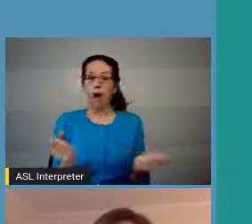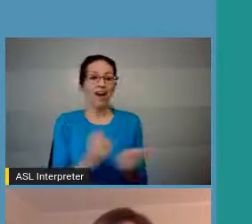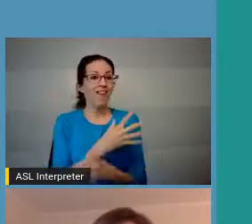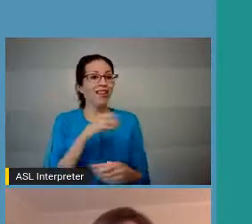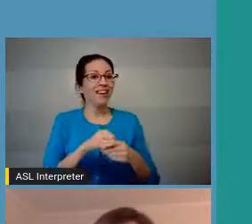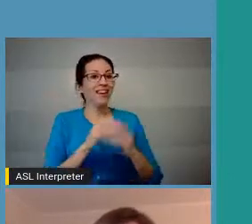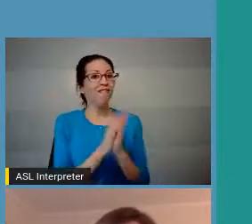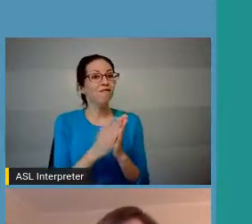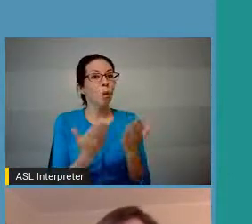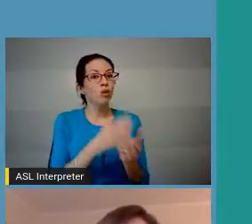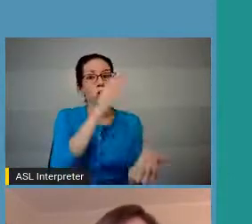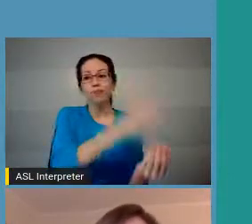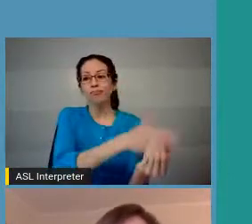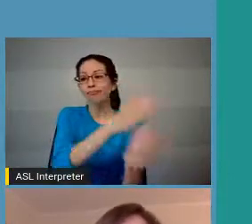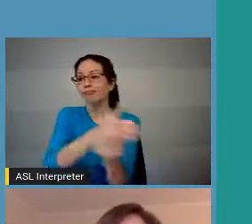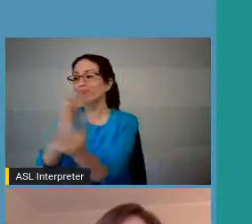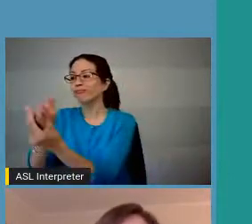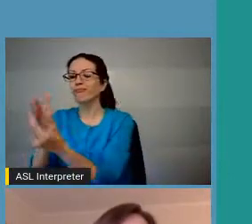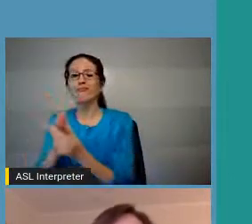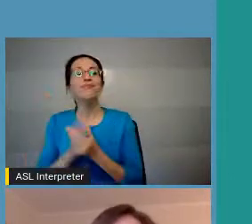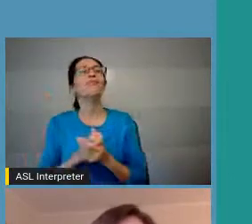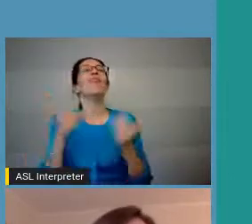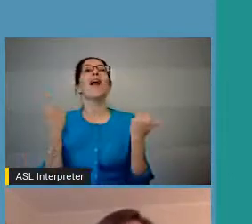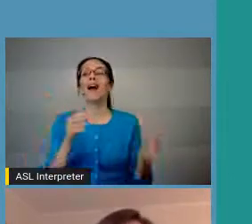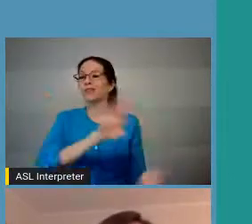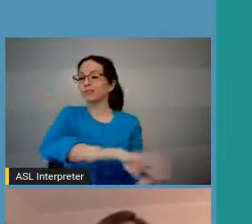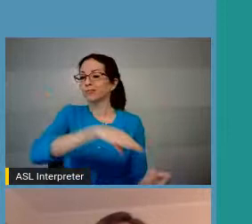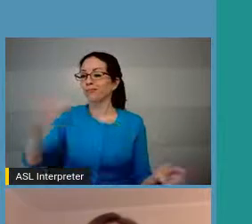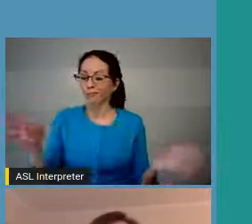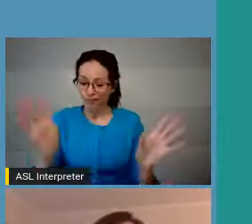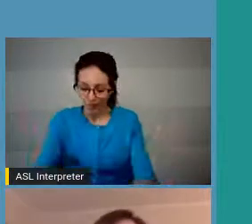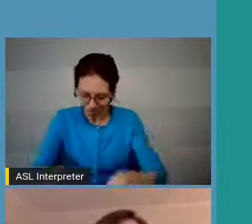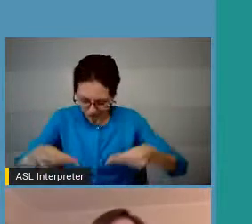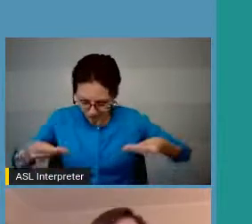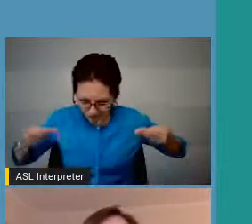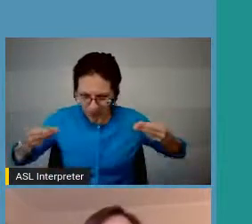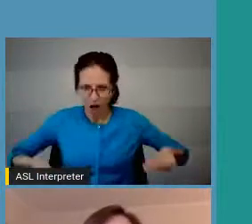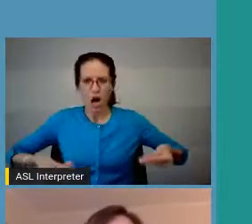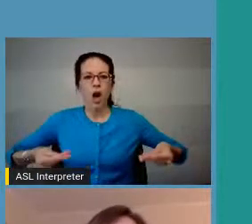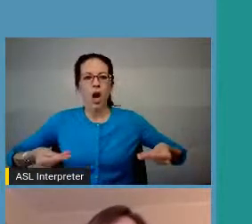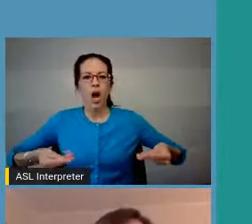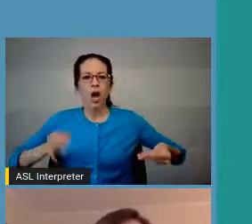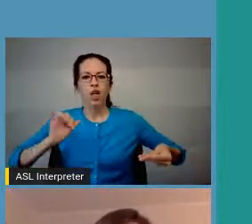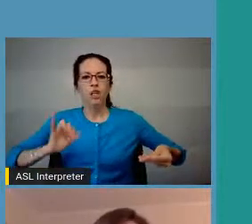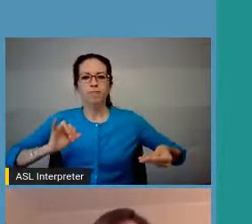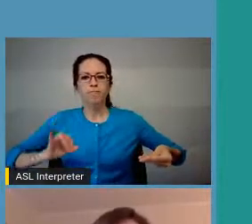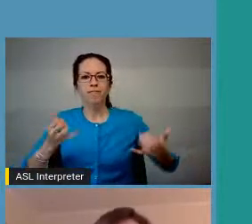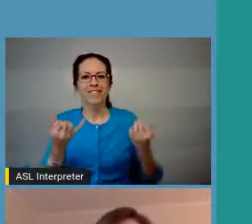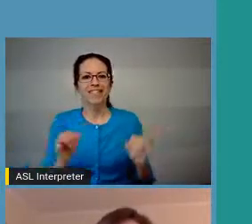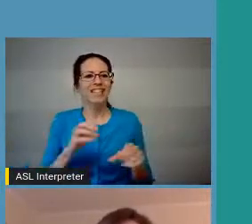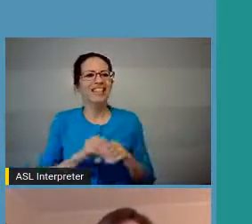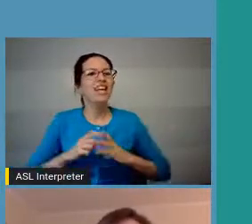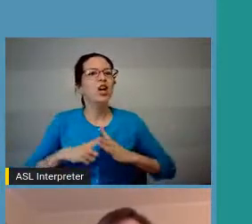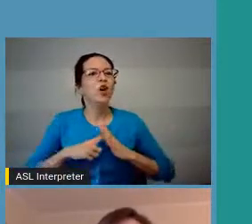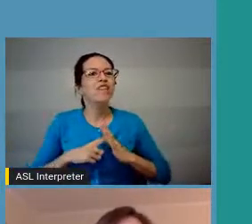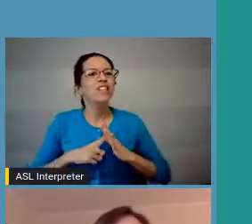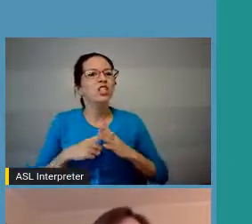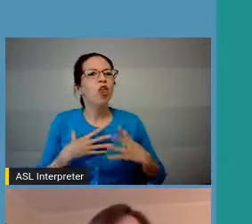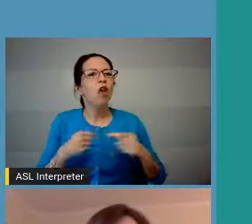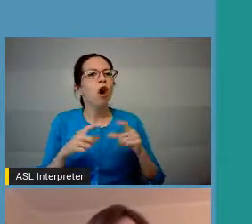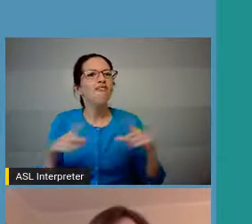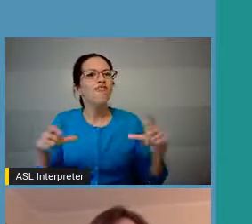pull it out and you realize that the enclosures that they are in are still the original envelopes from ages